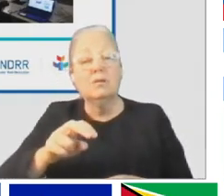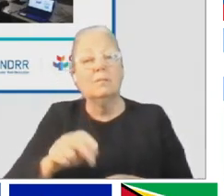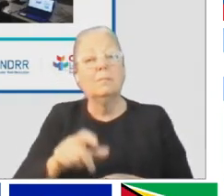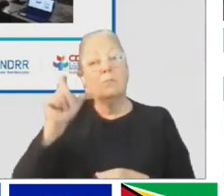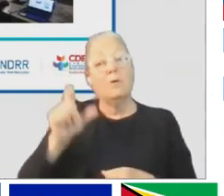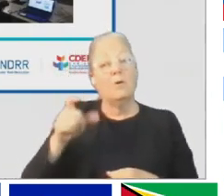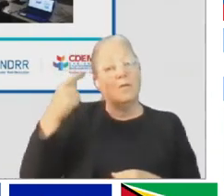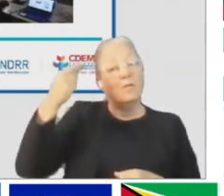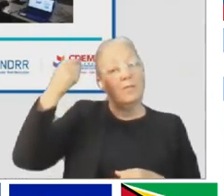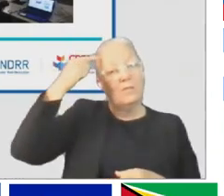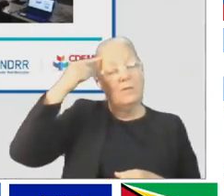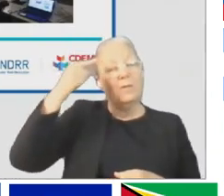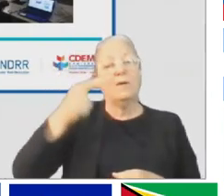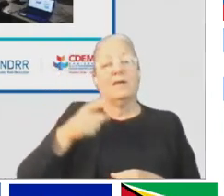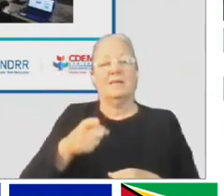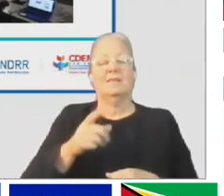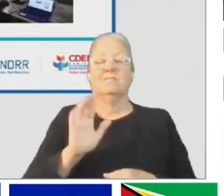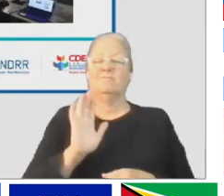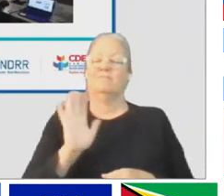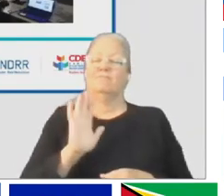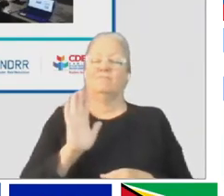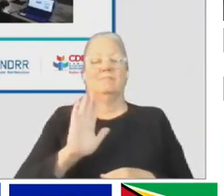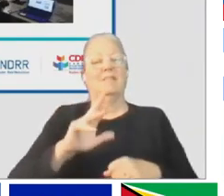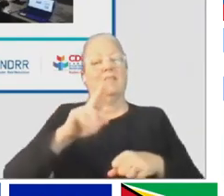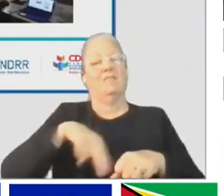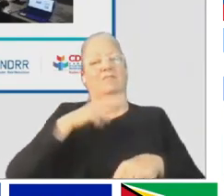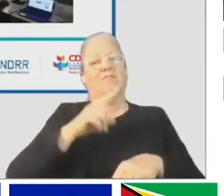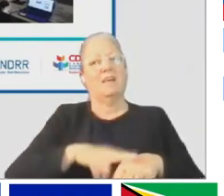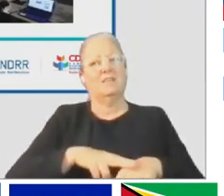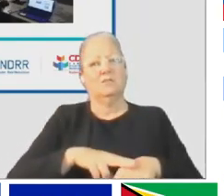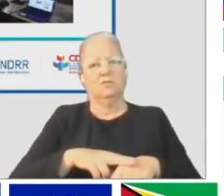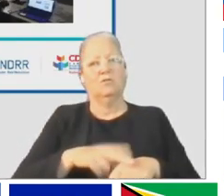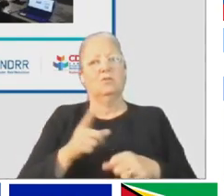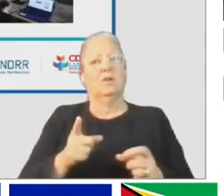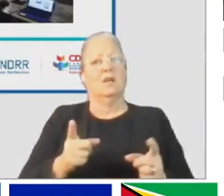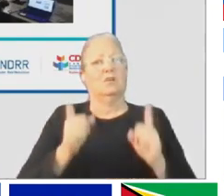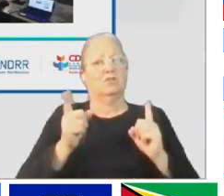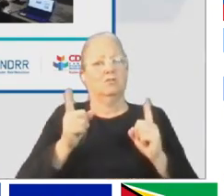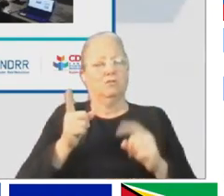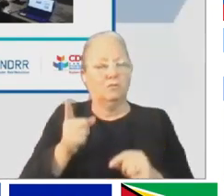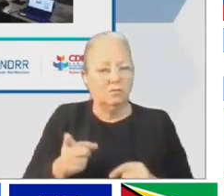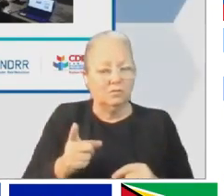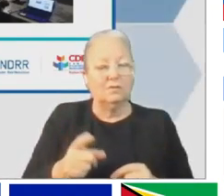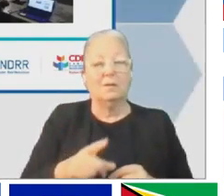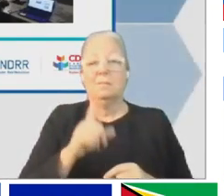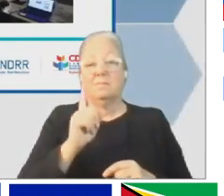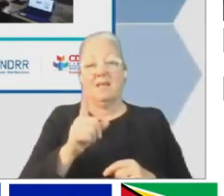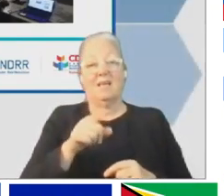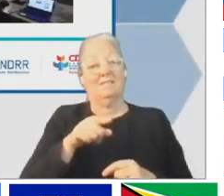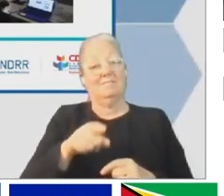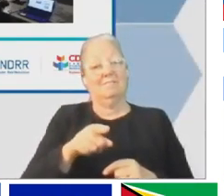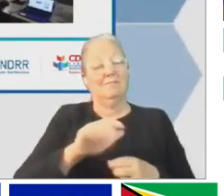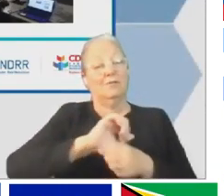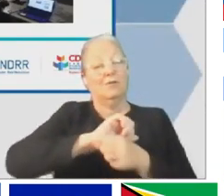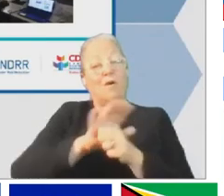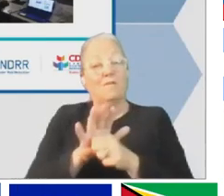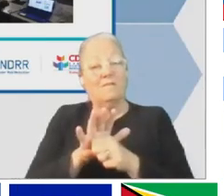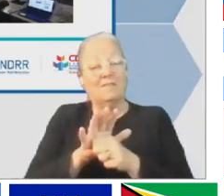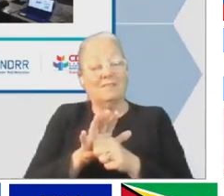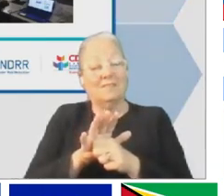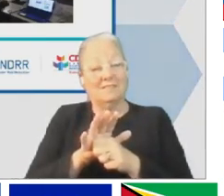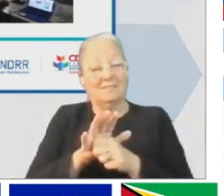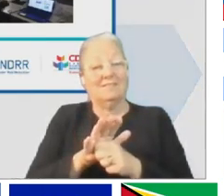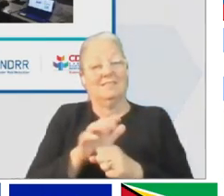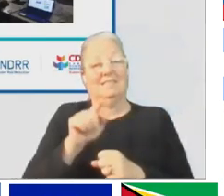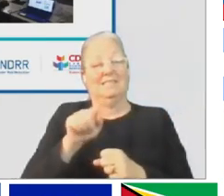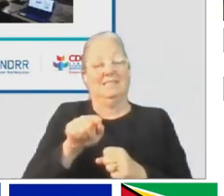deal with the natural hazards, which was the COVID-19 pandemic that forced us to really withdraw or take funds